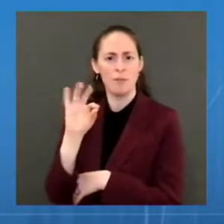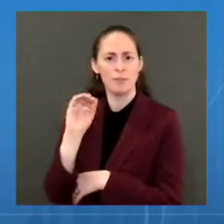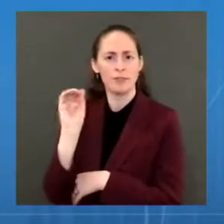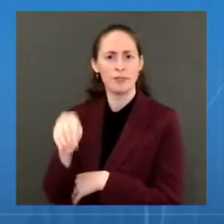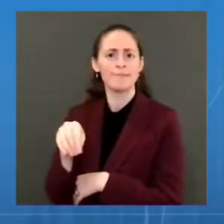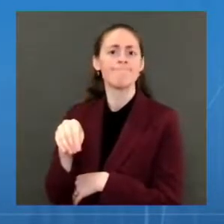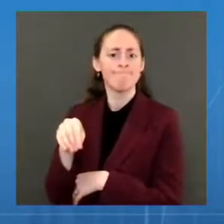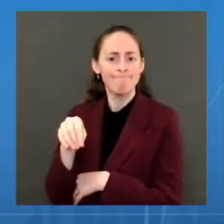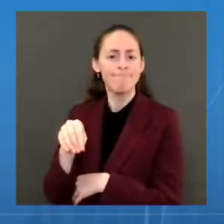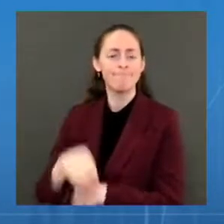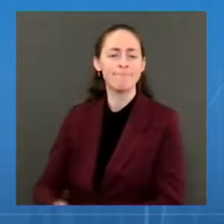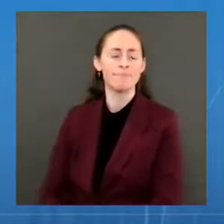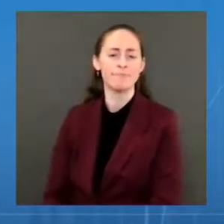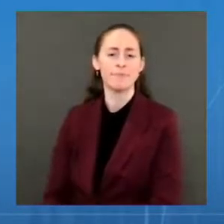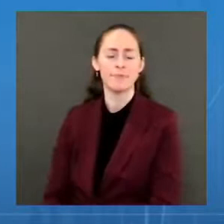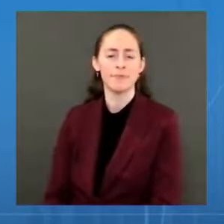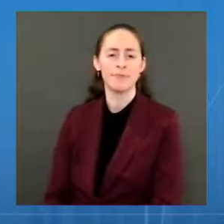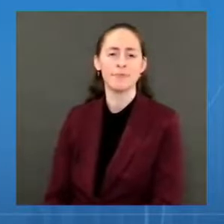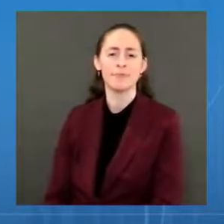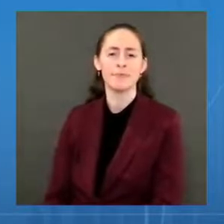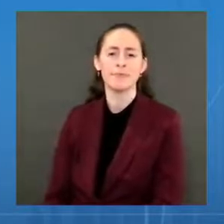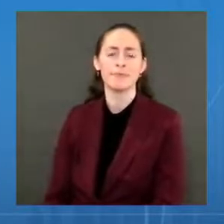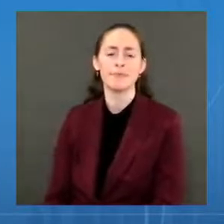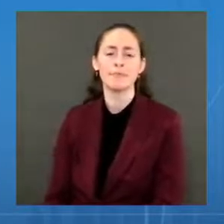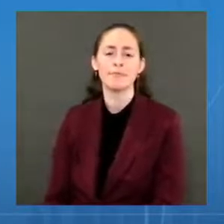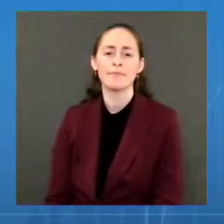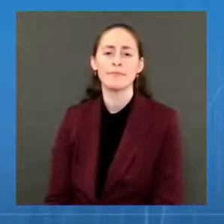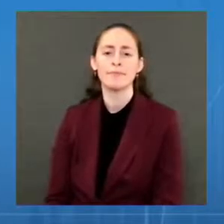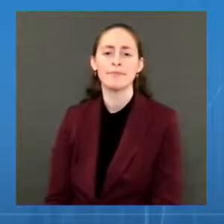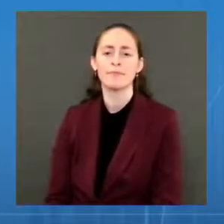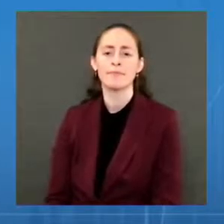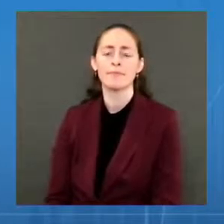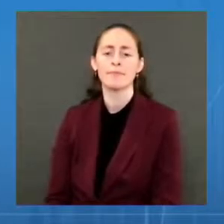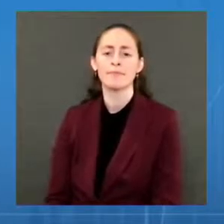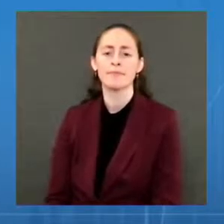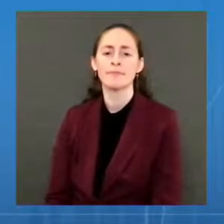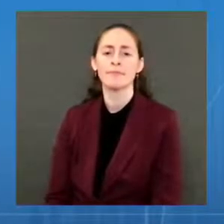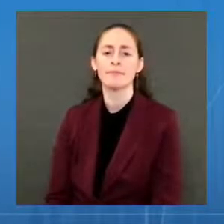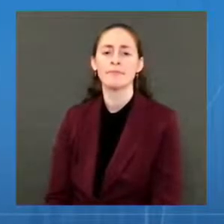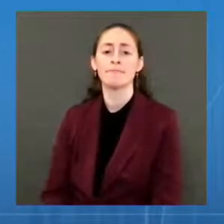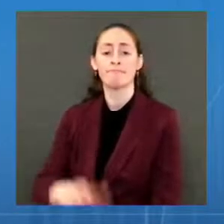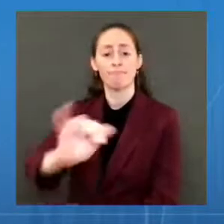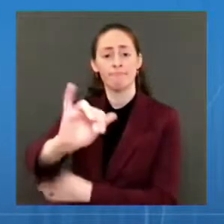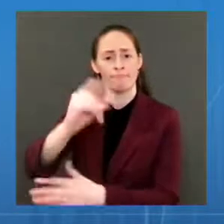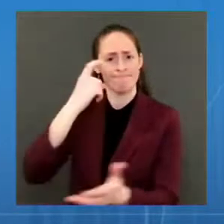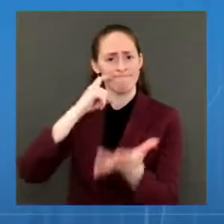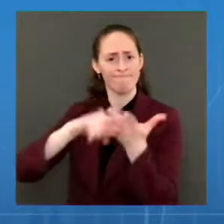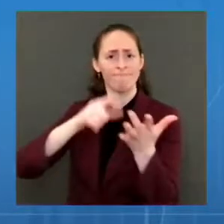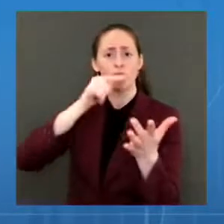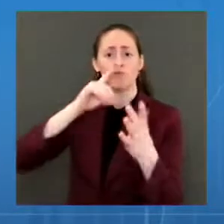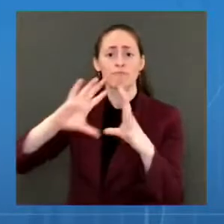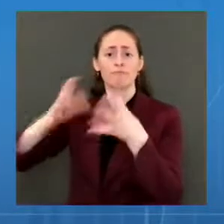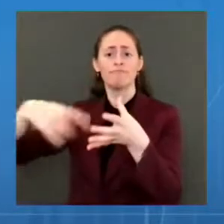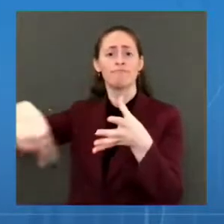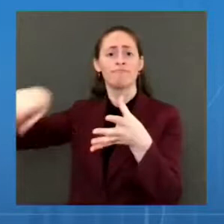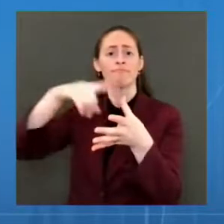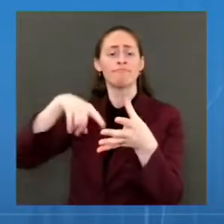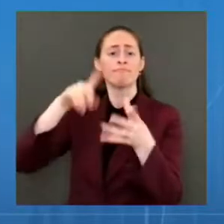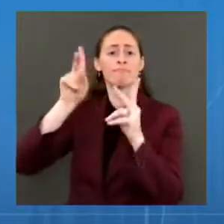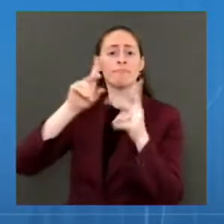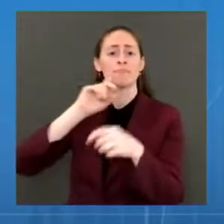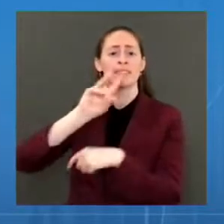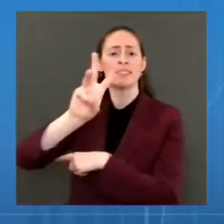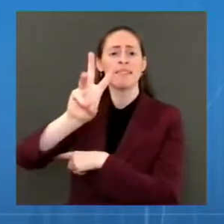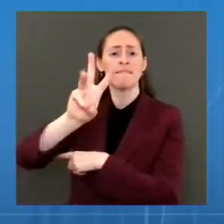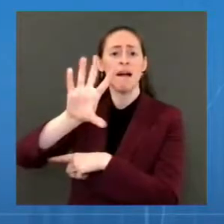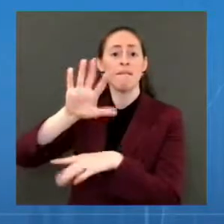efficacy against death in people less than 65 and greater than 65. So we know we